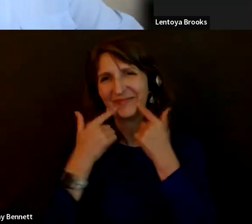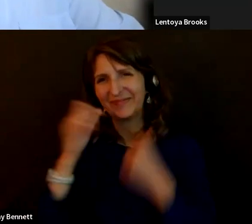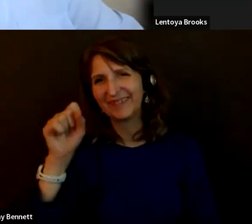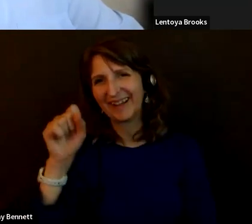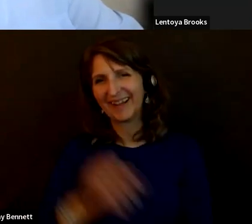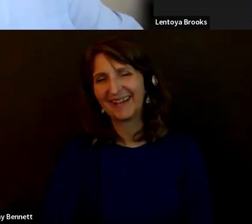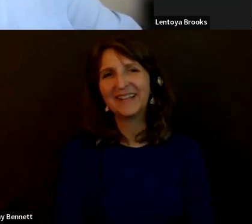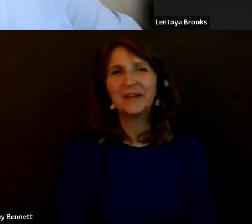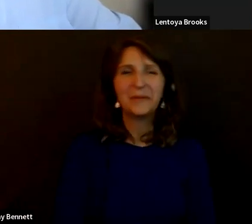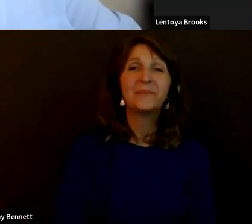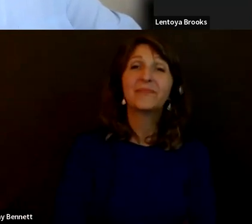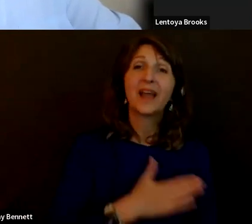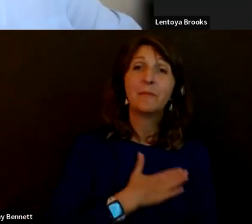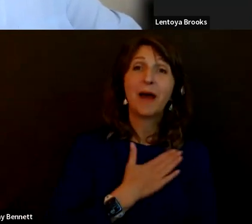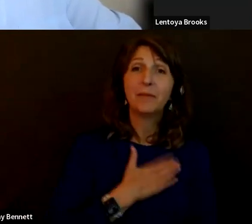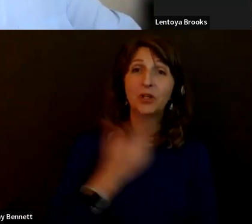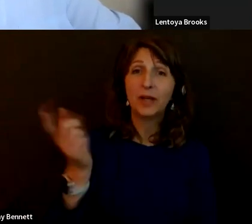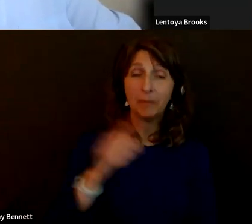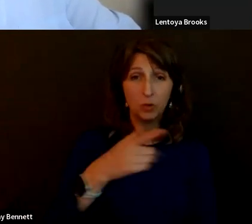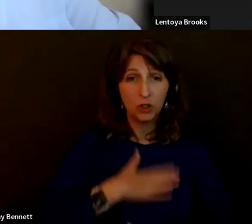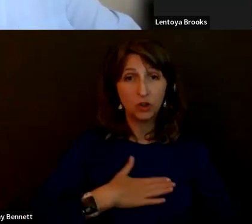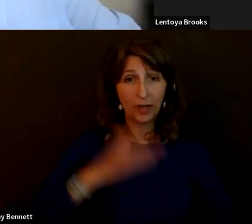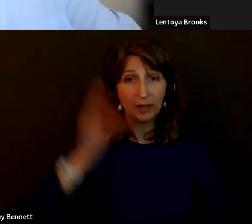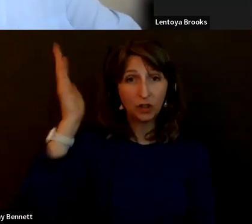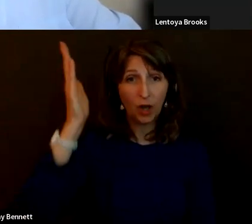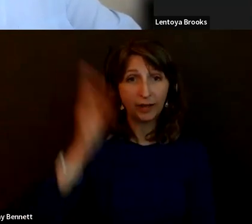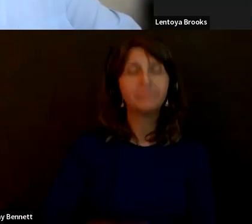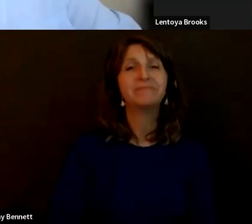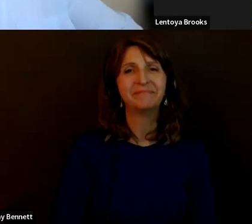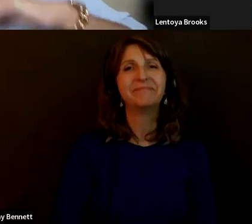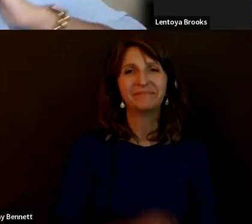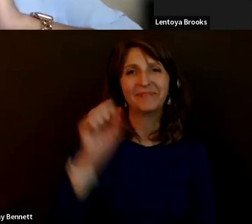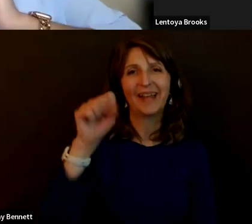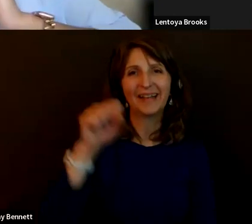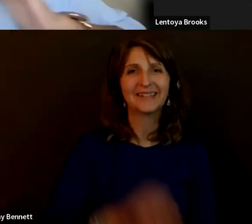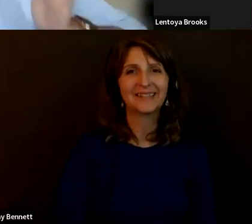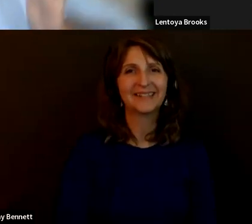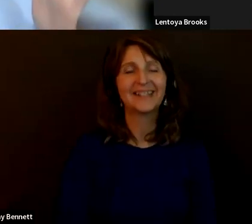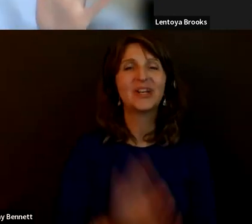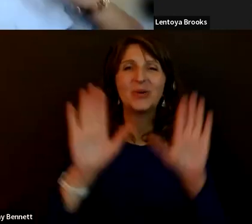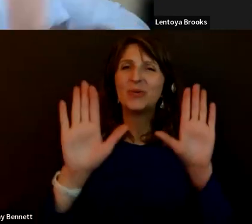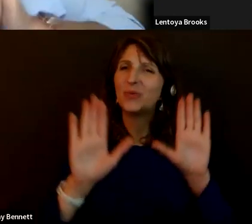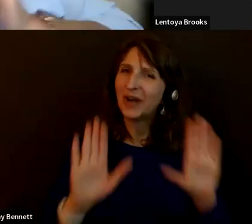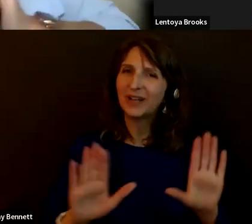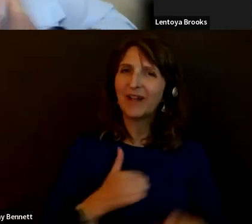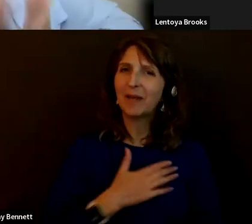It is so. I'm so glad you came, though. Did you enjoy the talk? Yes. Wonderful. I'm so